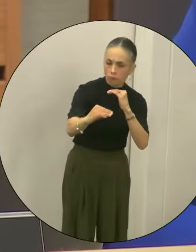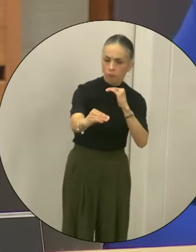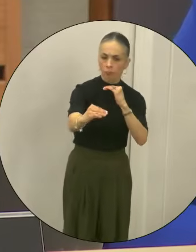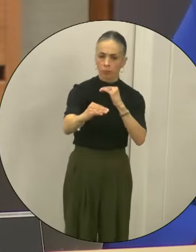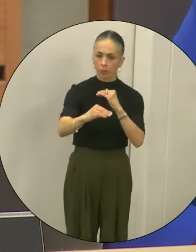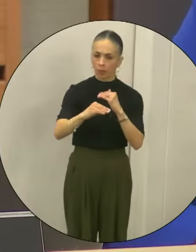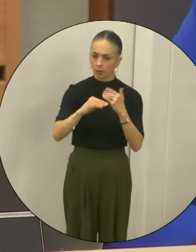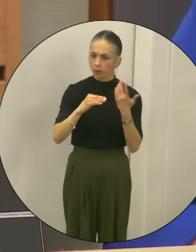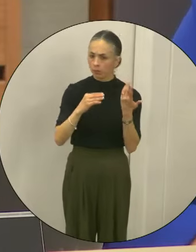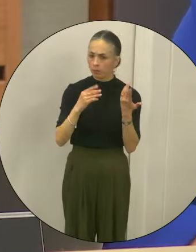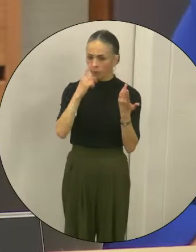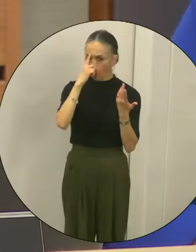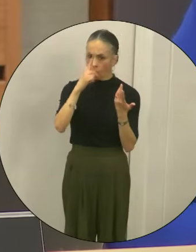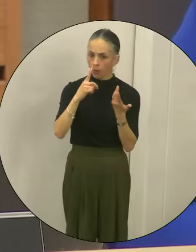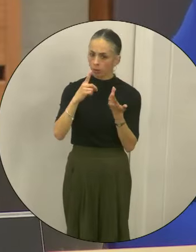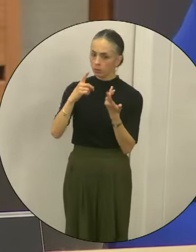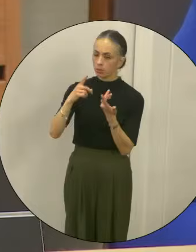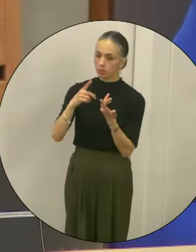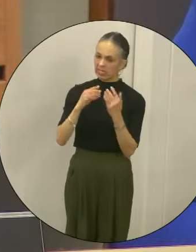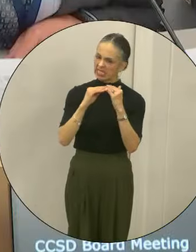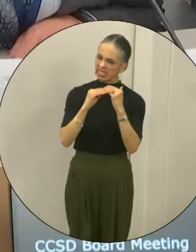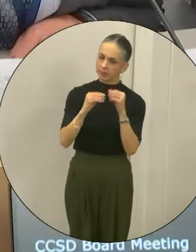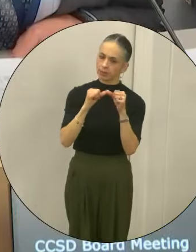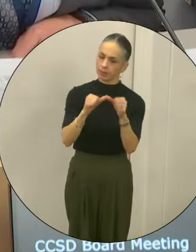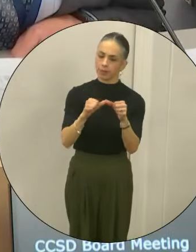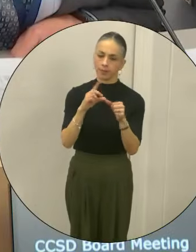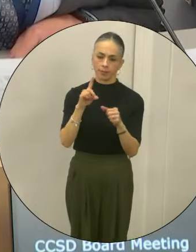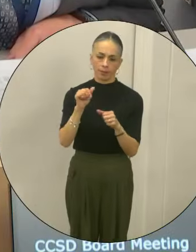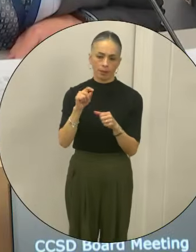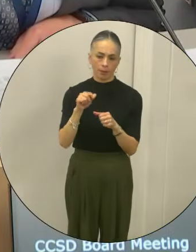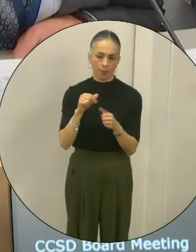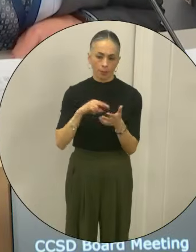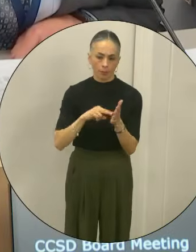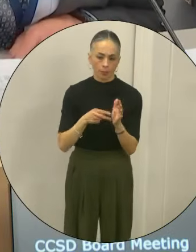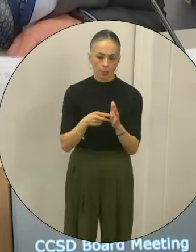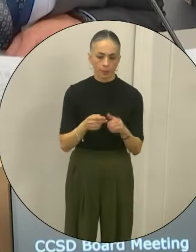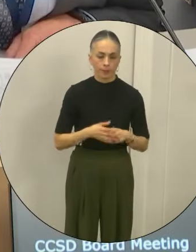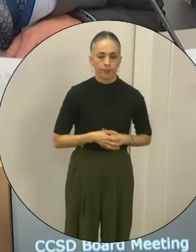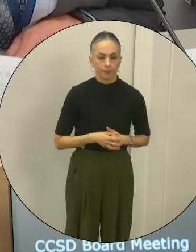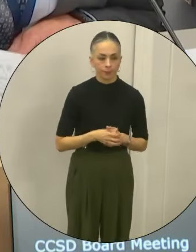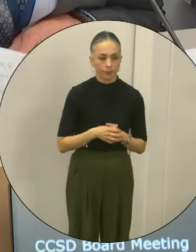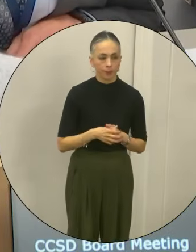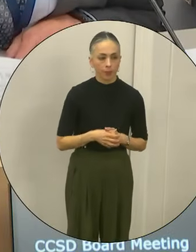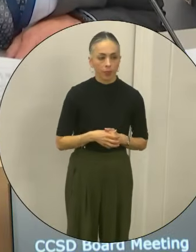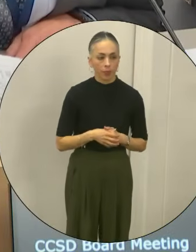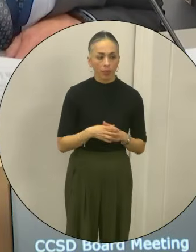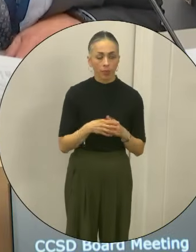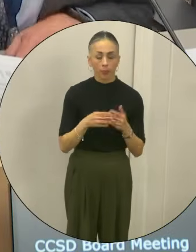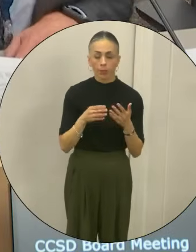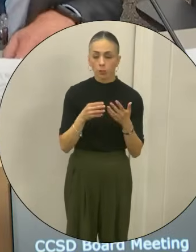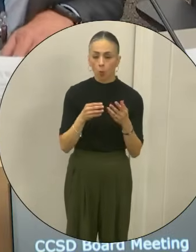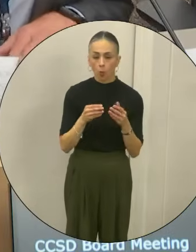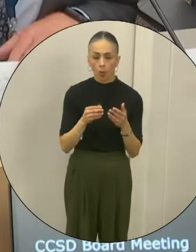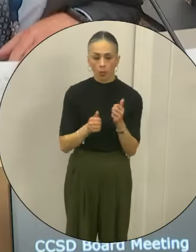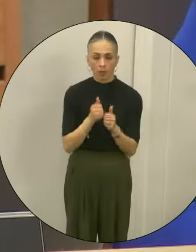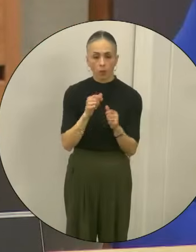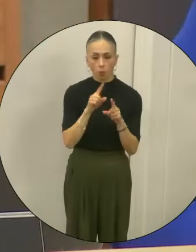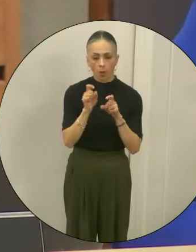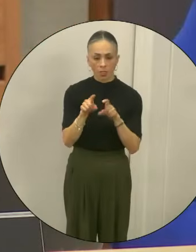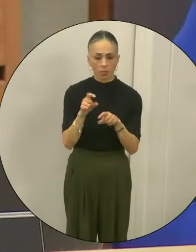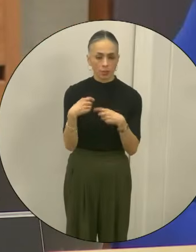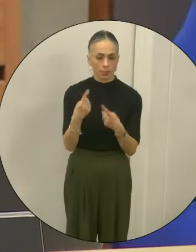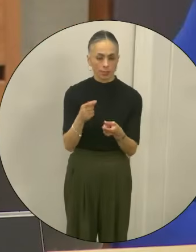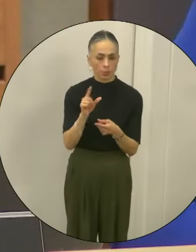data purposes? Thank you for the question. So majority of those questions have stayed the same since 2015. Okay, and so then the